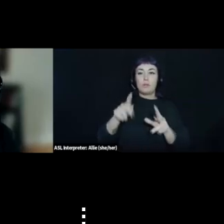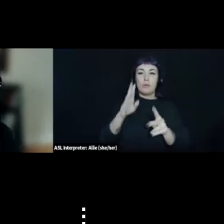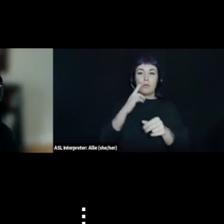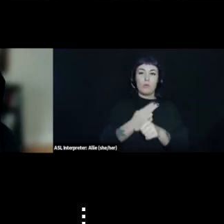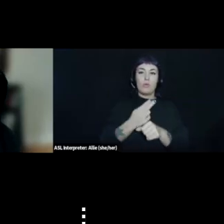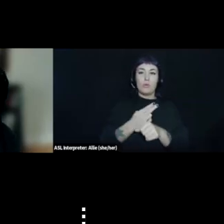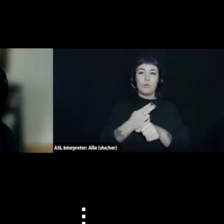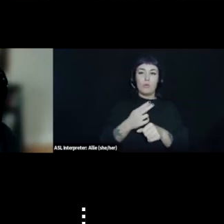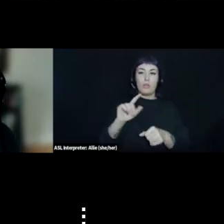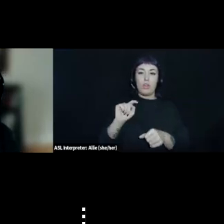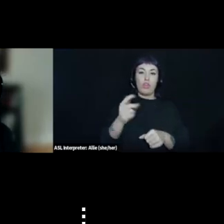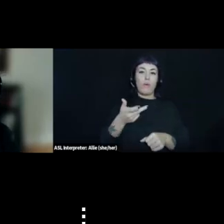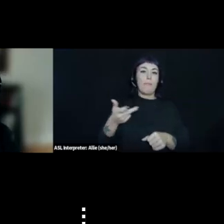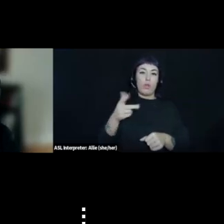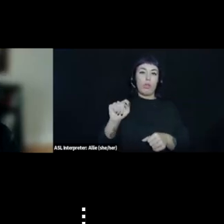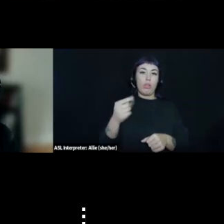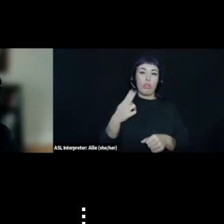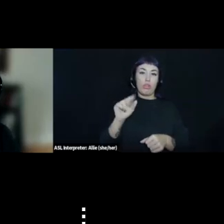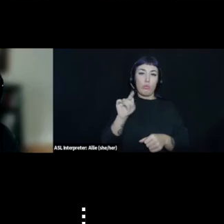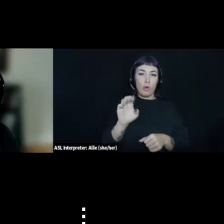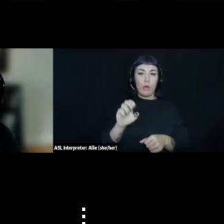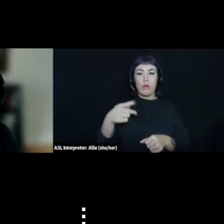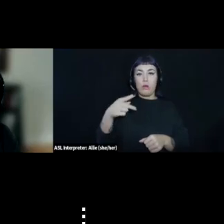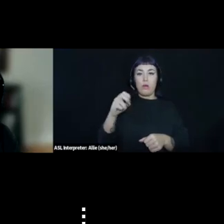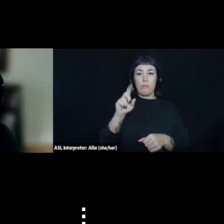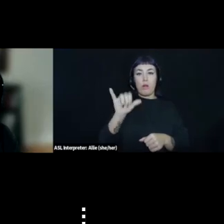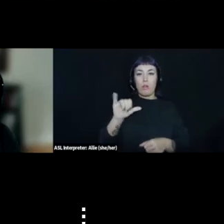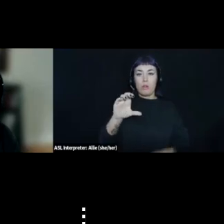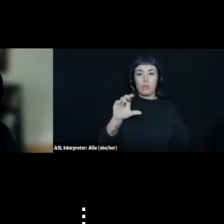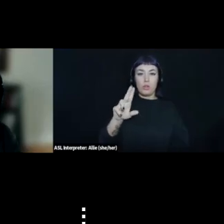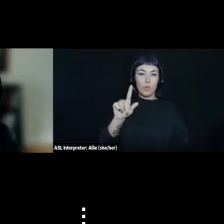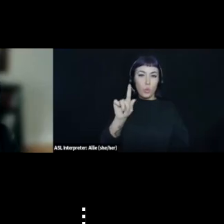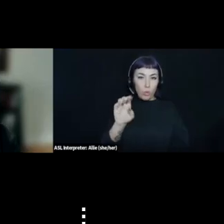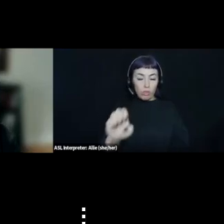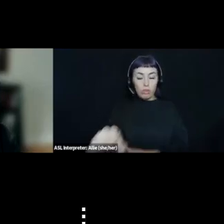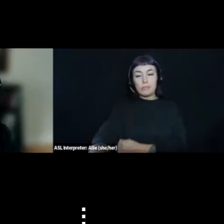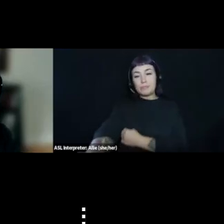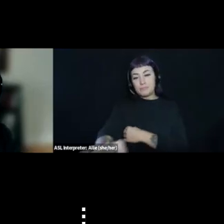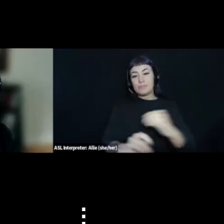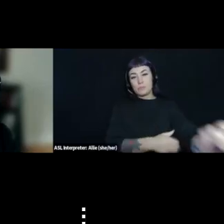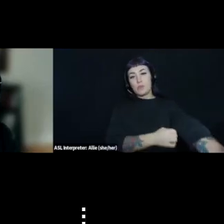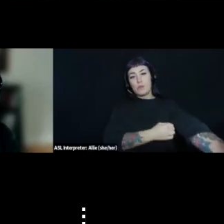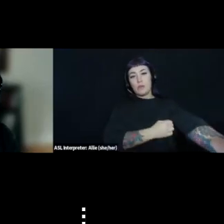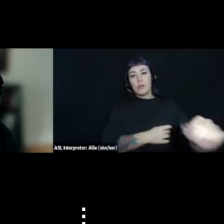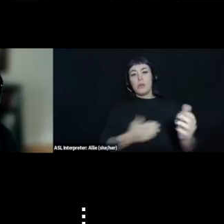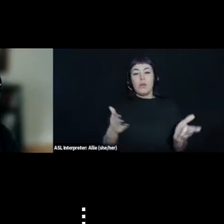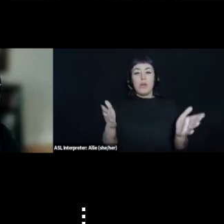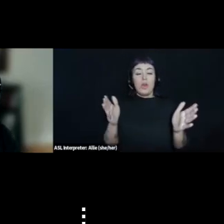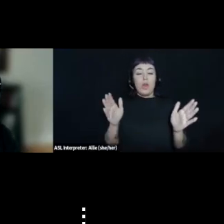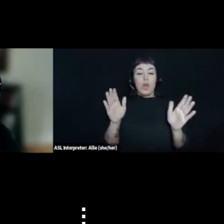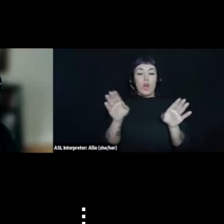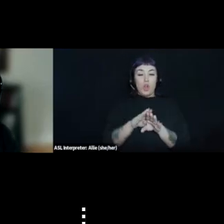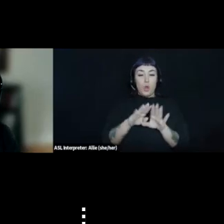use maybe is like throuple or a polycule. I've heard polycule. And a closed group where everybody's